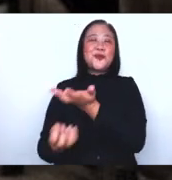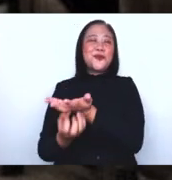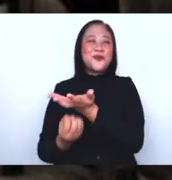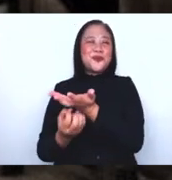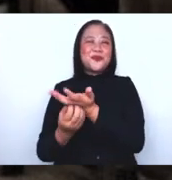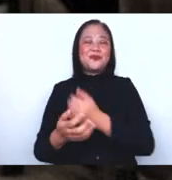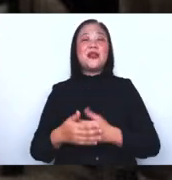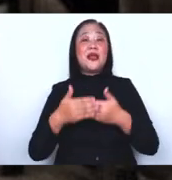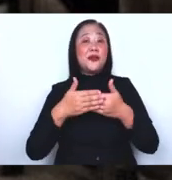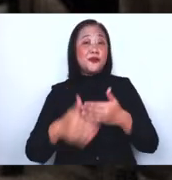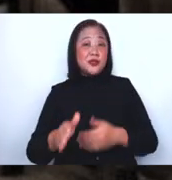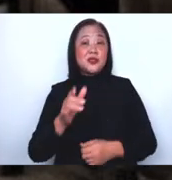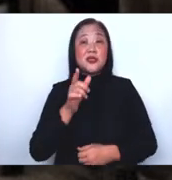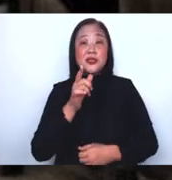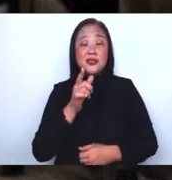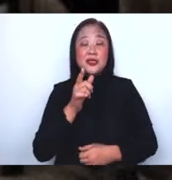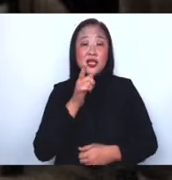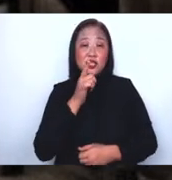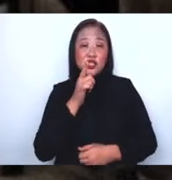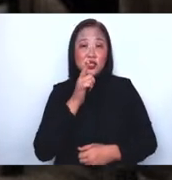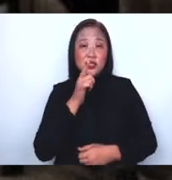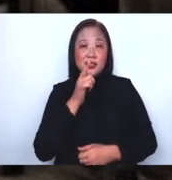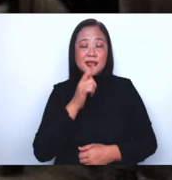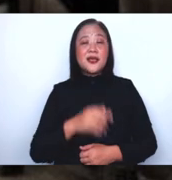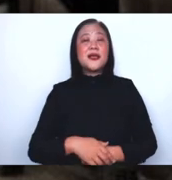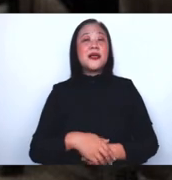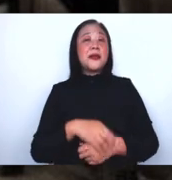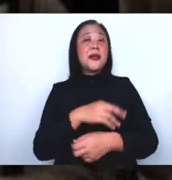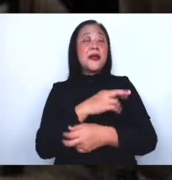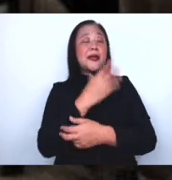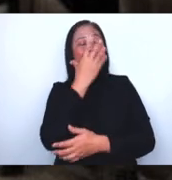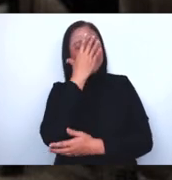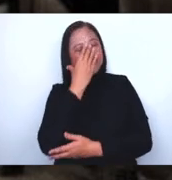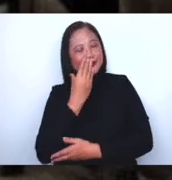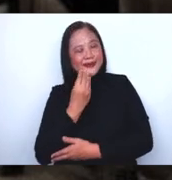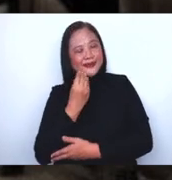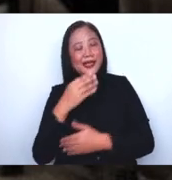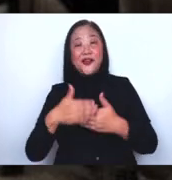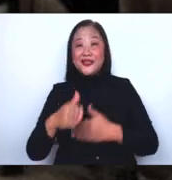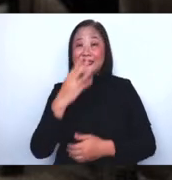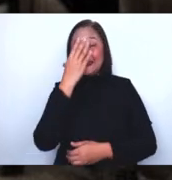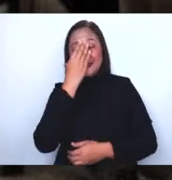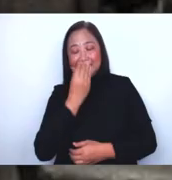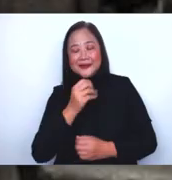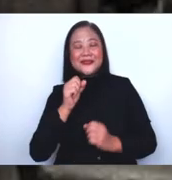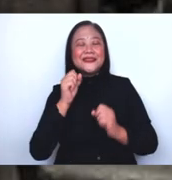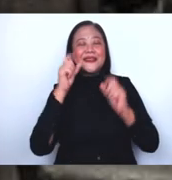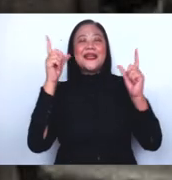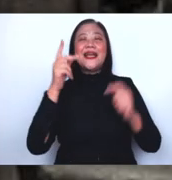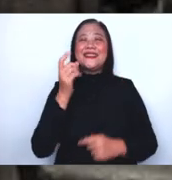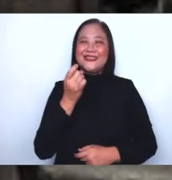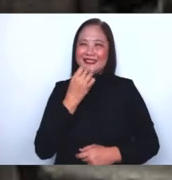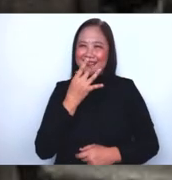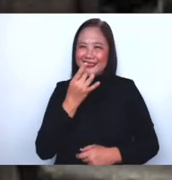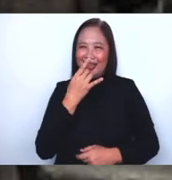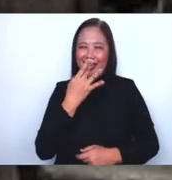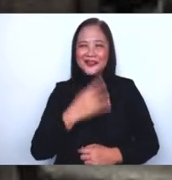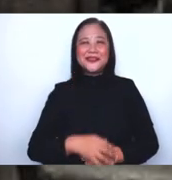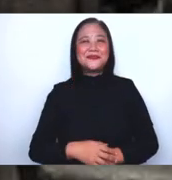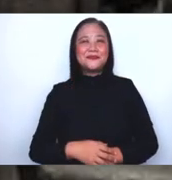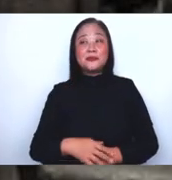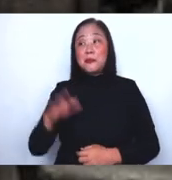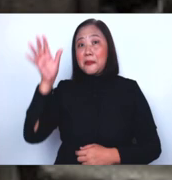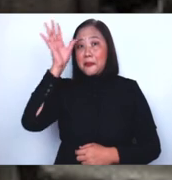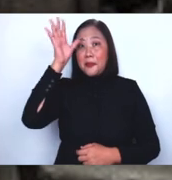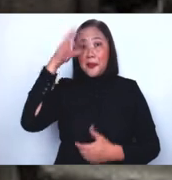After lunch, the siesta. And then after the siesta, the merienda. Then Papa would go